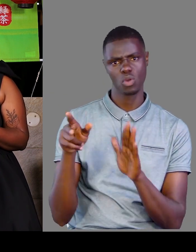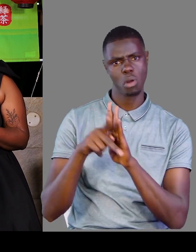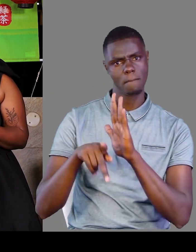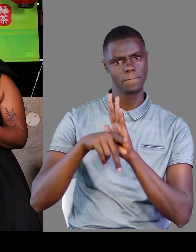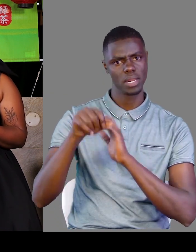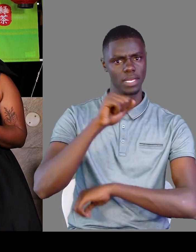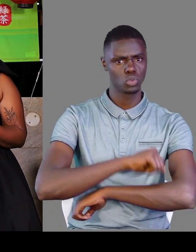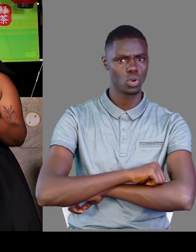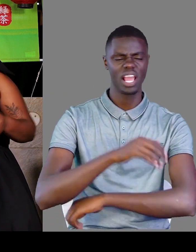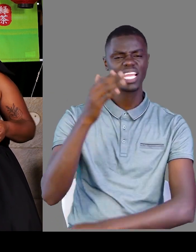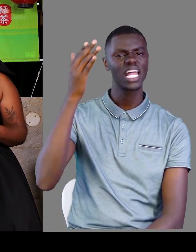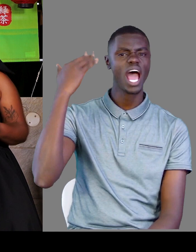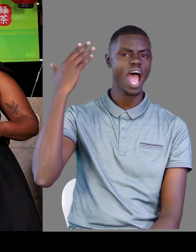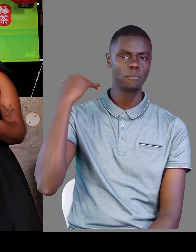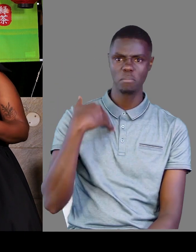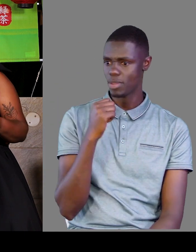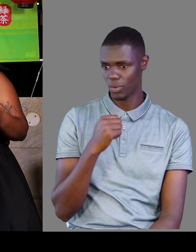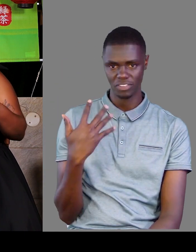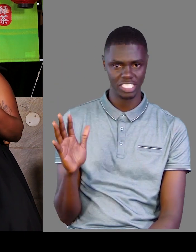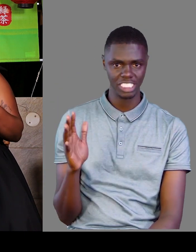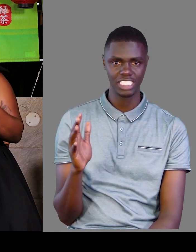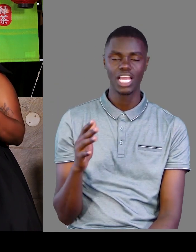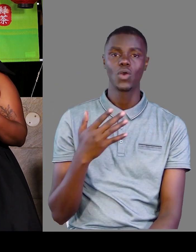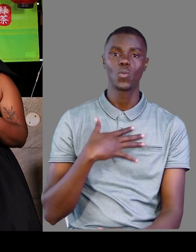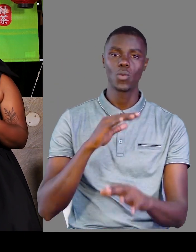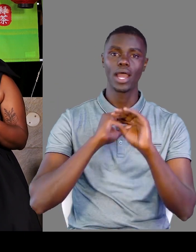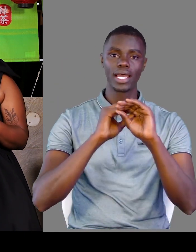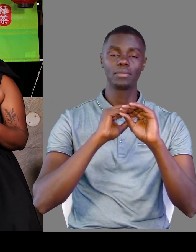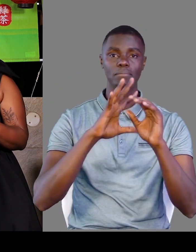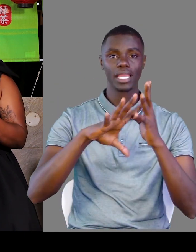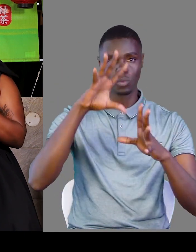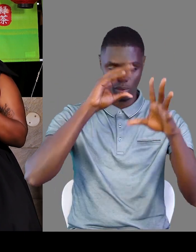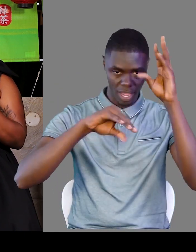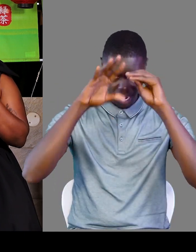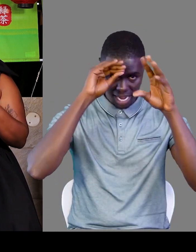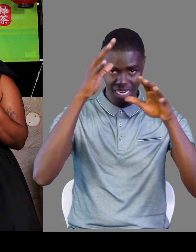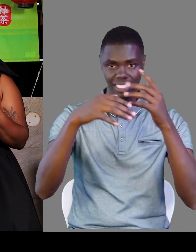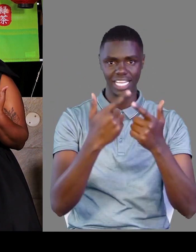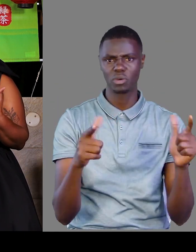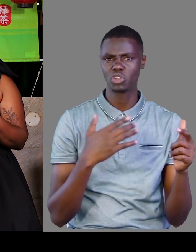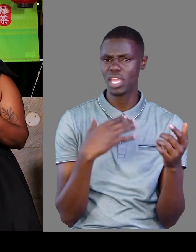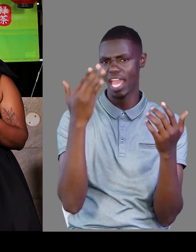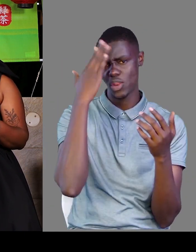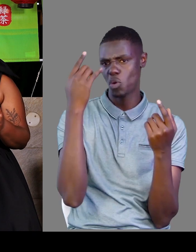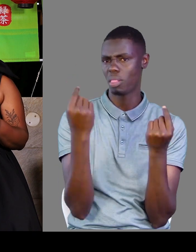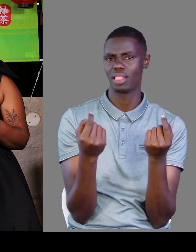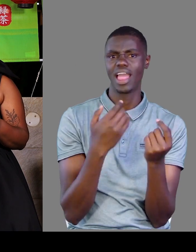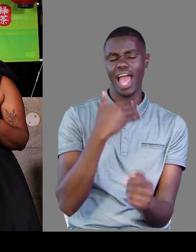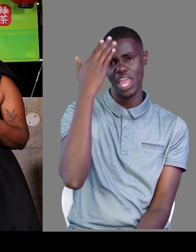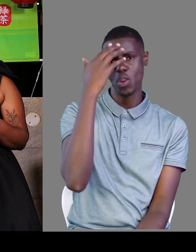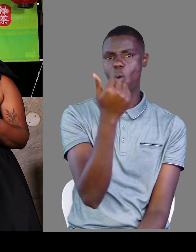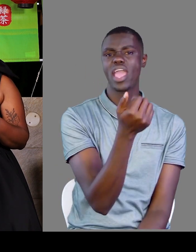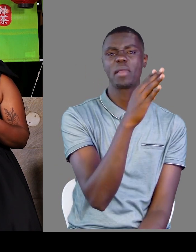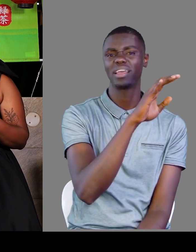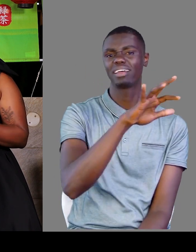primary school. Kitambo, mimi ni mzee, tulikuwa tunafundishwa sign language. So I know a bit of sign language. I know how to say A, B,